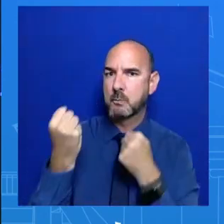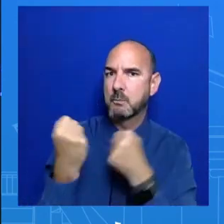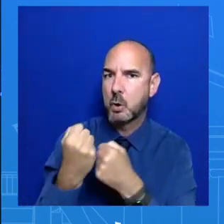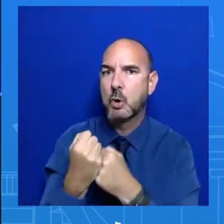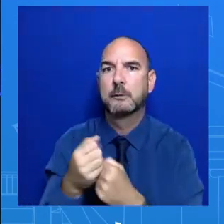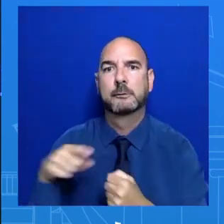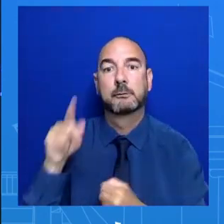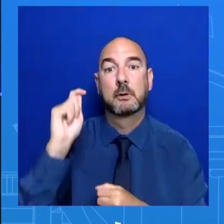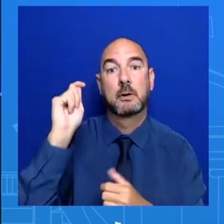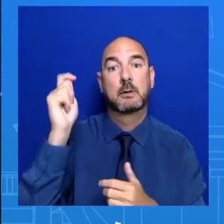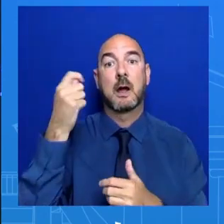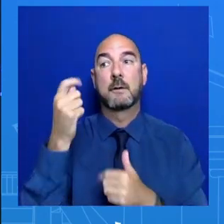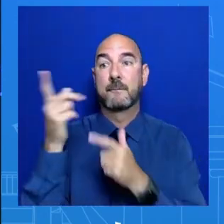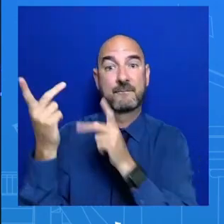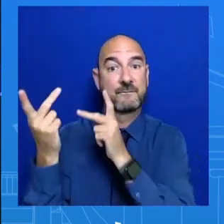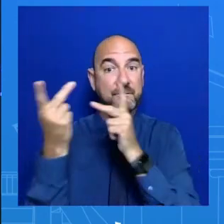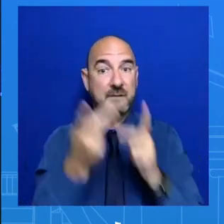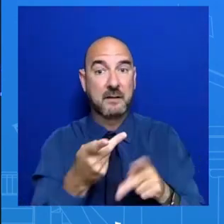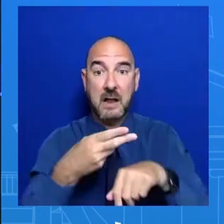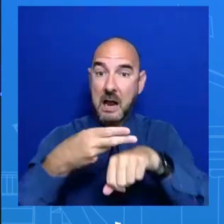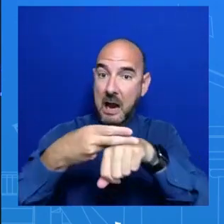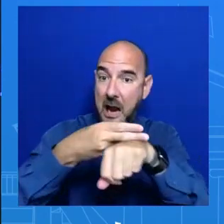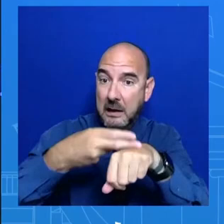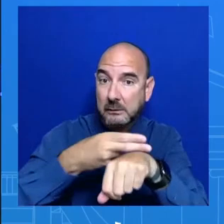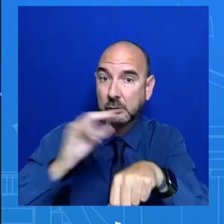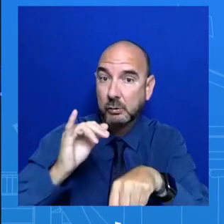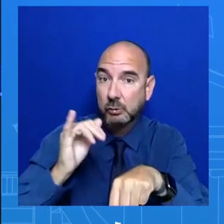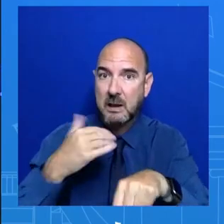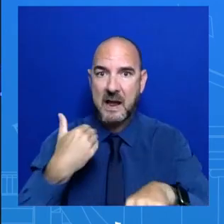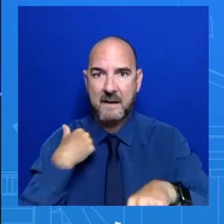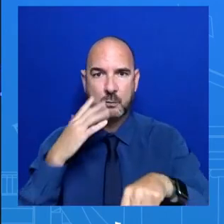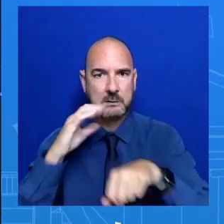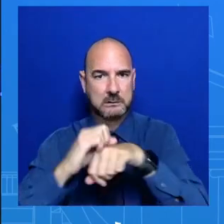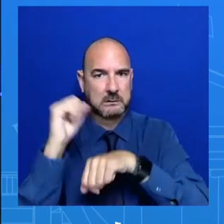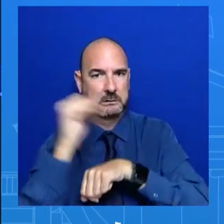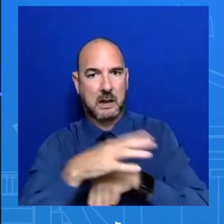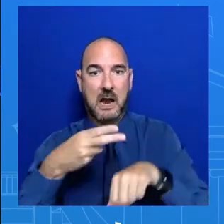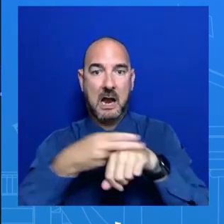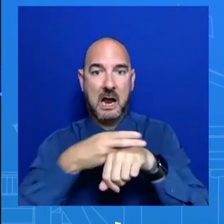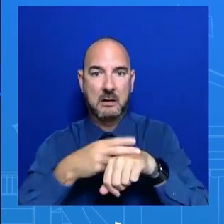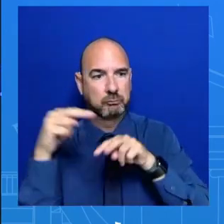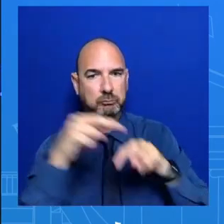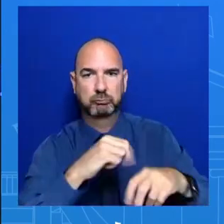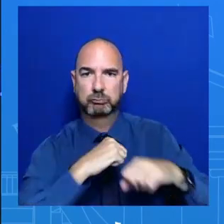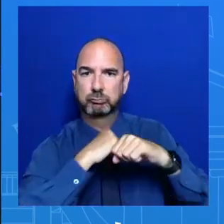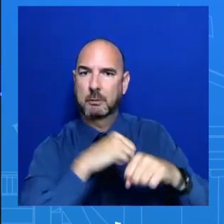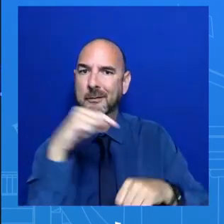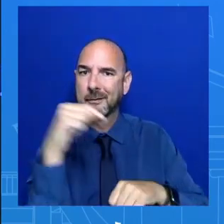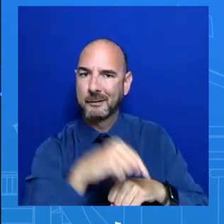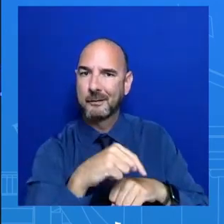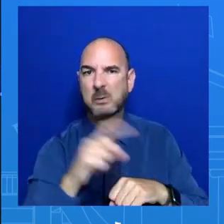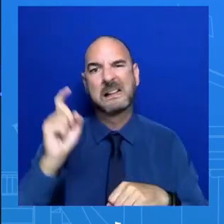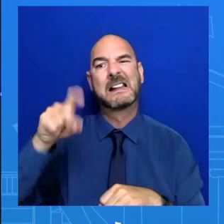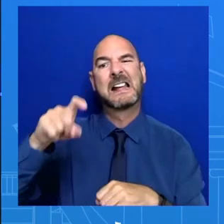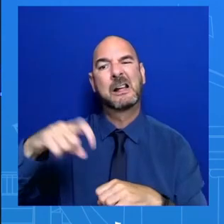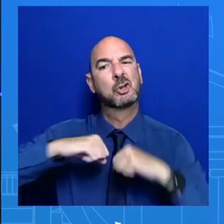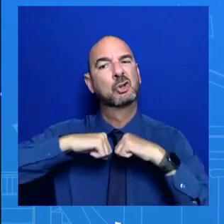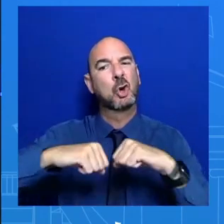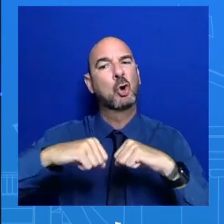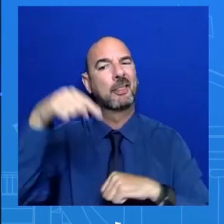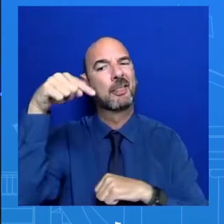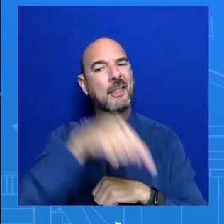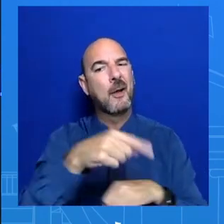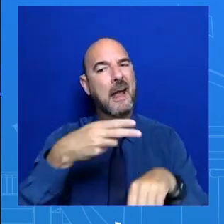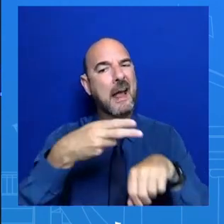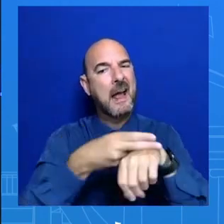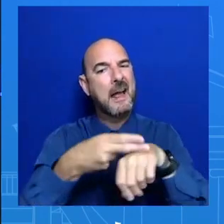the multinational security support mission to Haiti, which will provide much-needed security assistance to the Haitian people. And we appreciate,